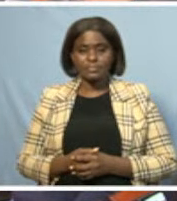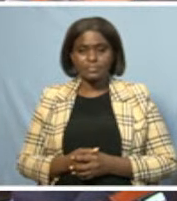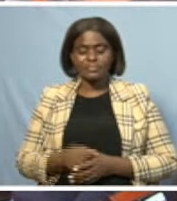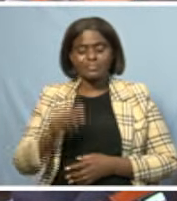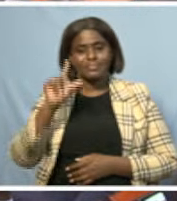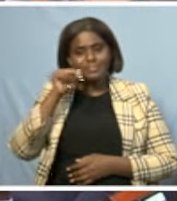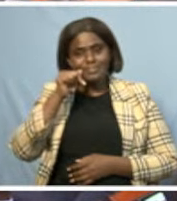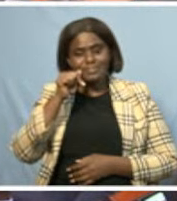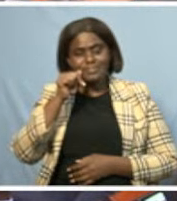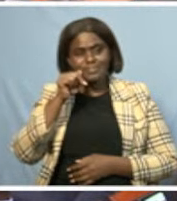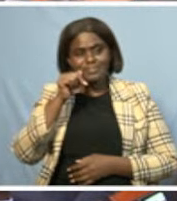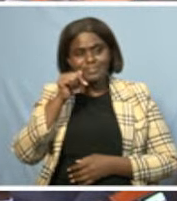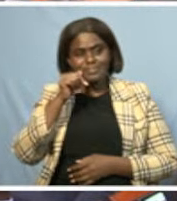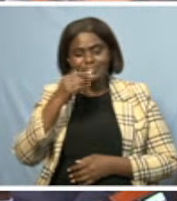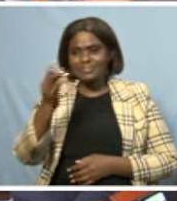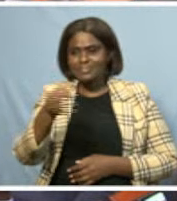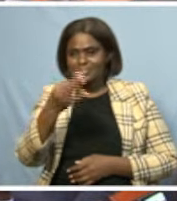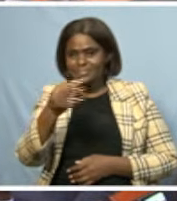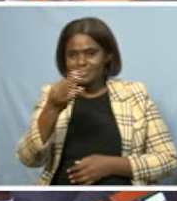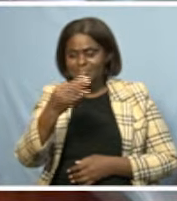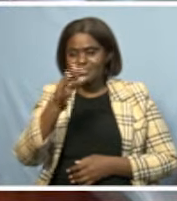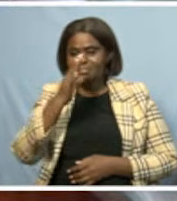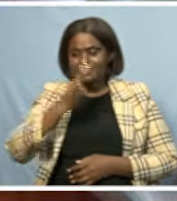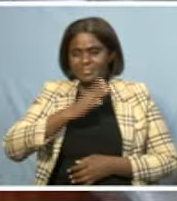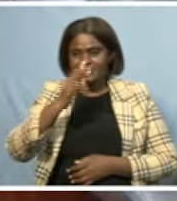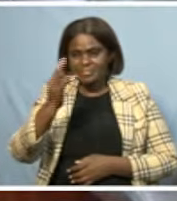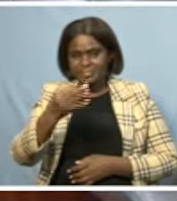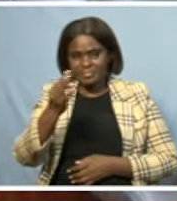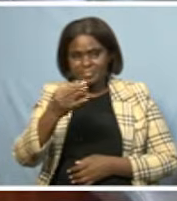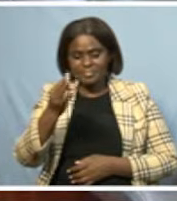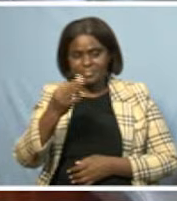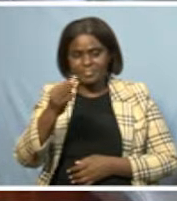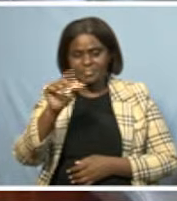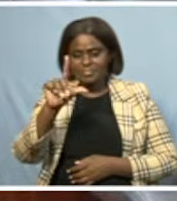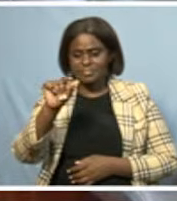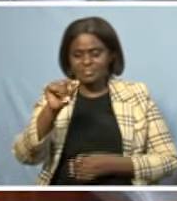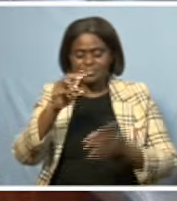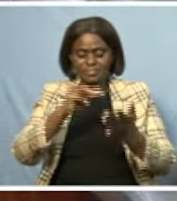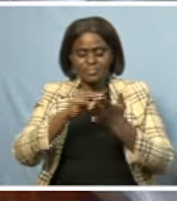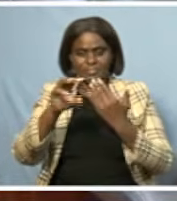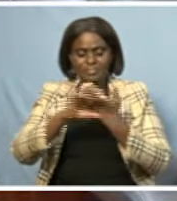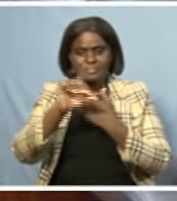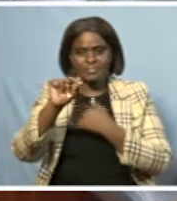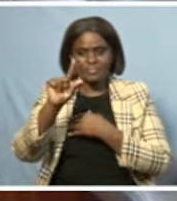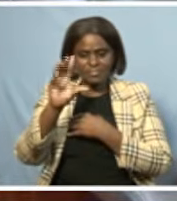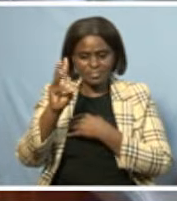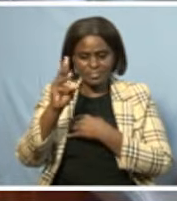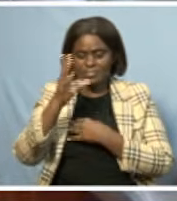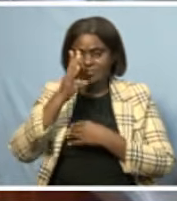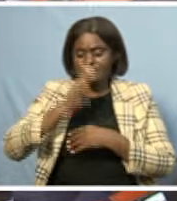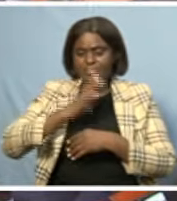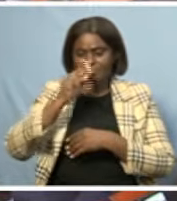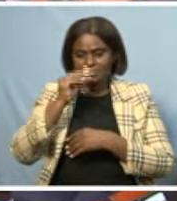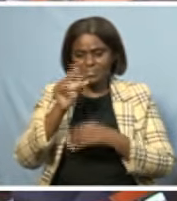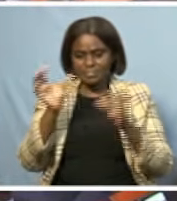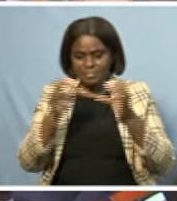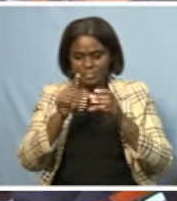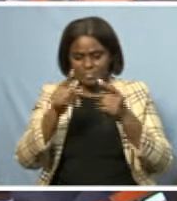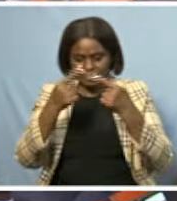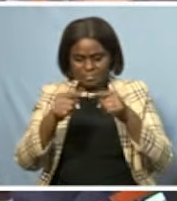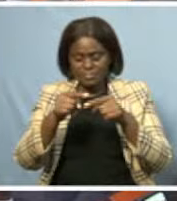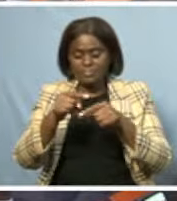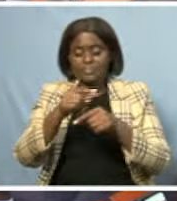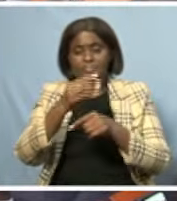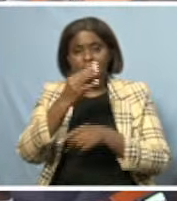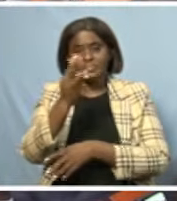Tomorrow. Friday, Madam Speaker, Friday, 20th March 2026, Madam Speaker. Committee stage